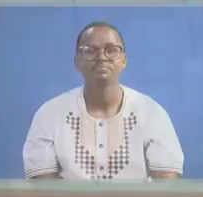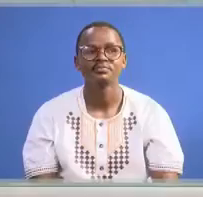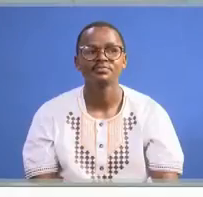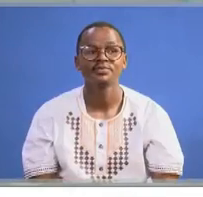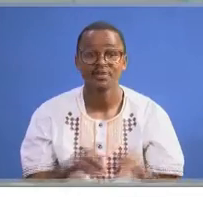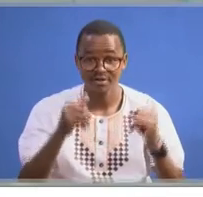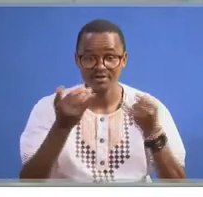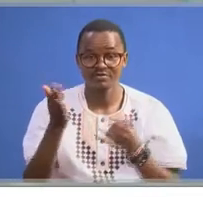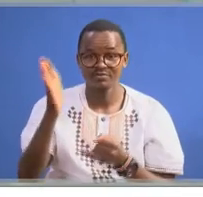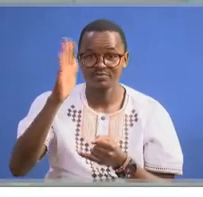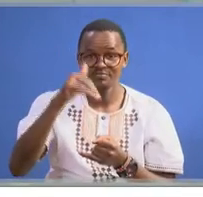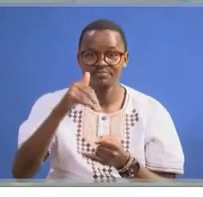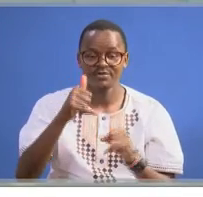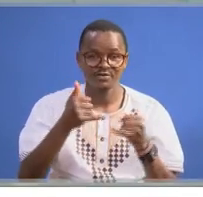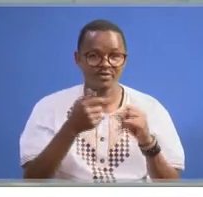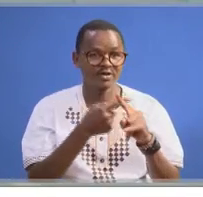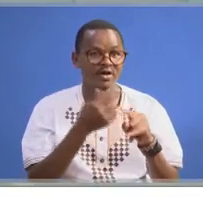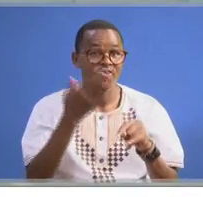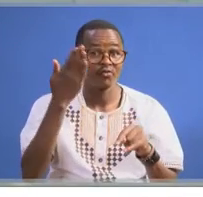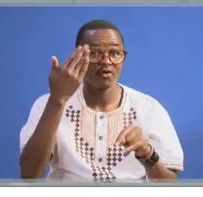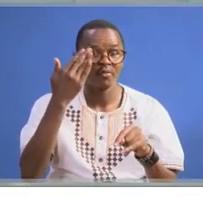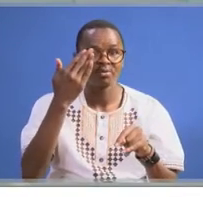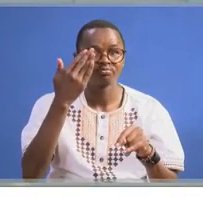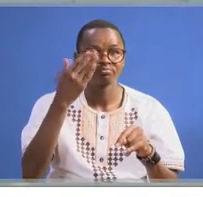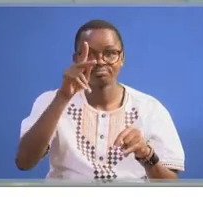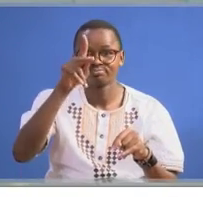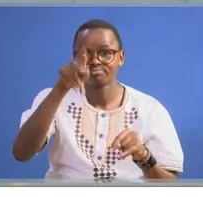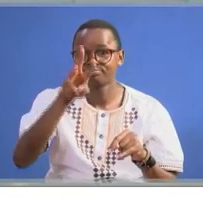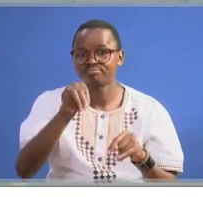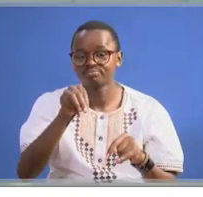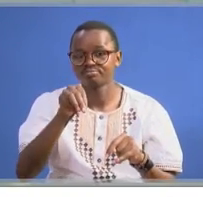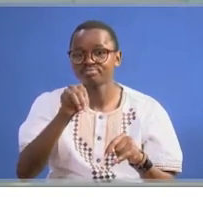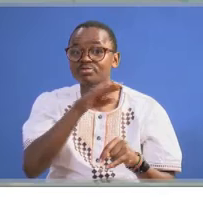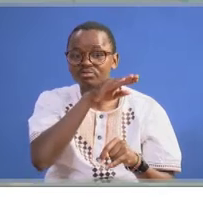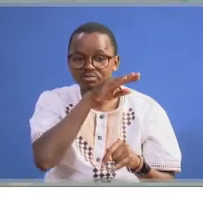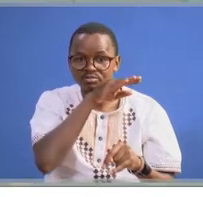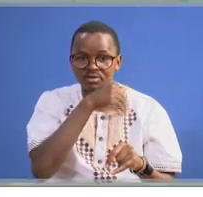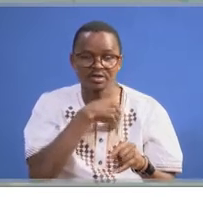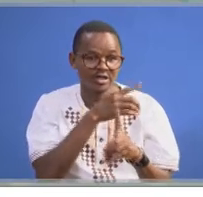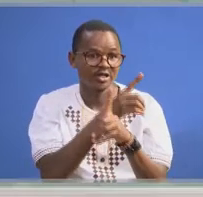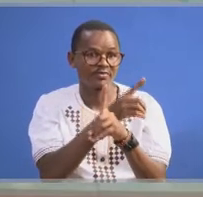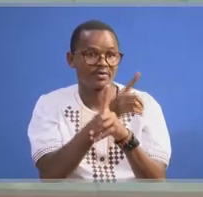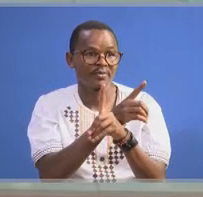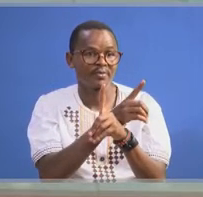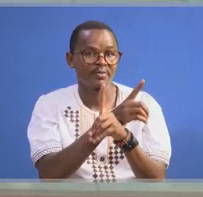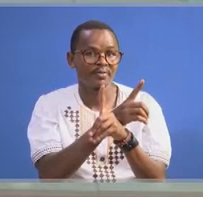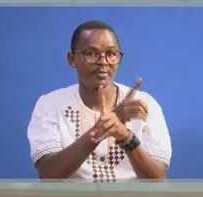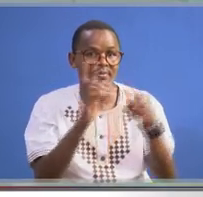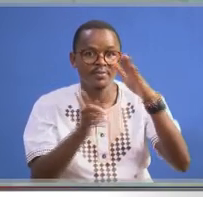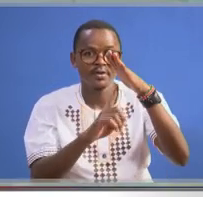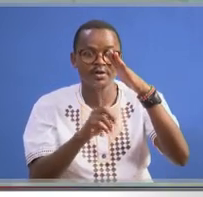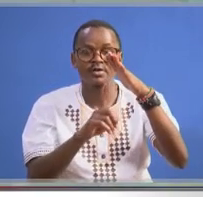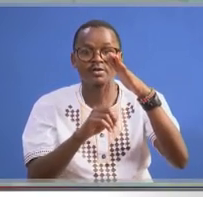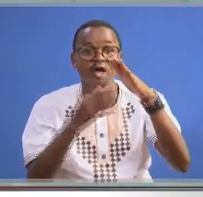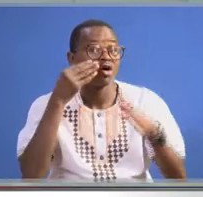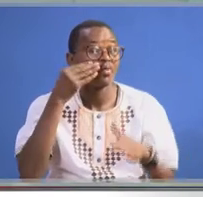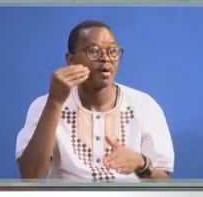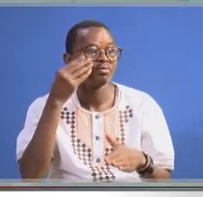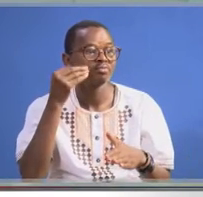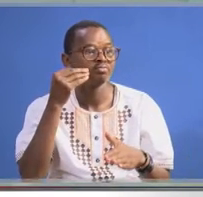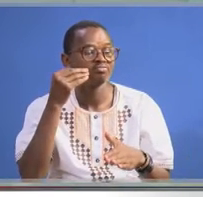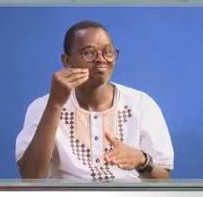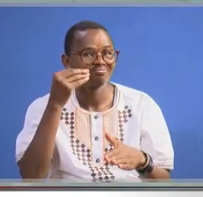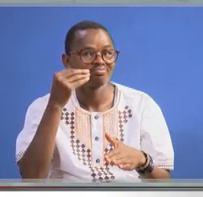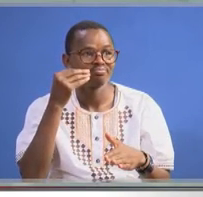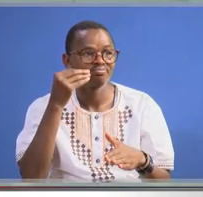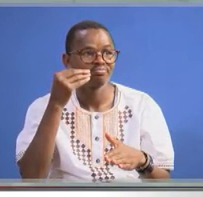The broadcast resumes with news that former Prime Minister Raila Odinga has defended Interior Minister, that is Cabinet Secretary